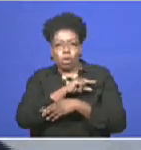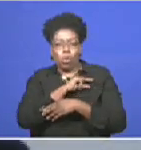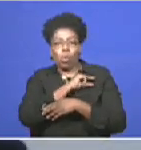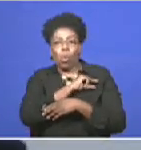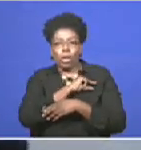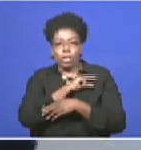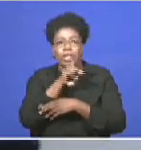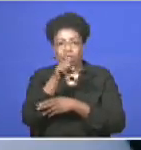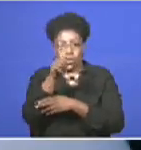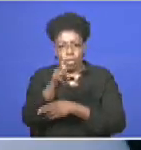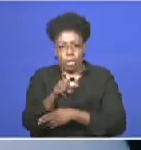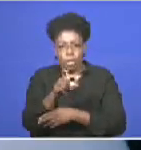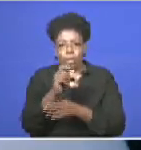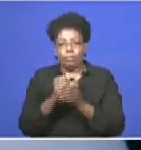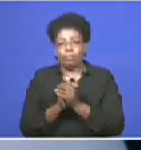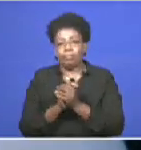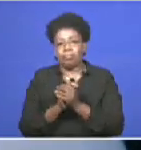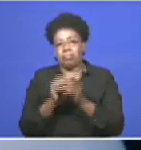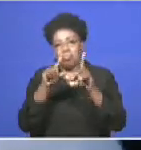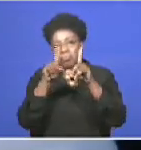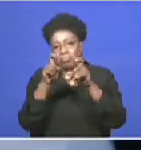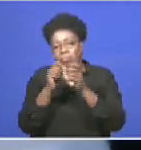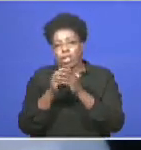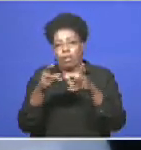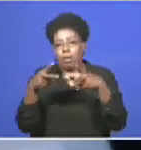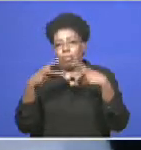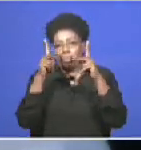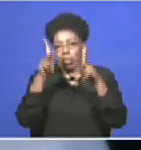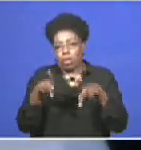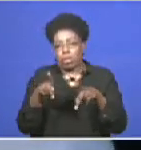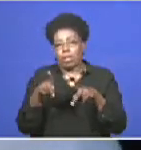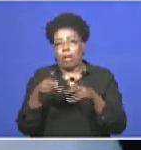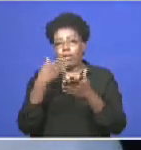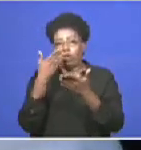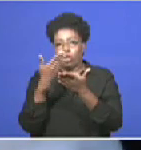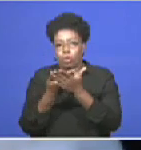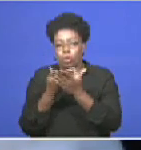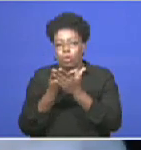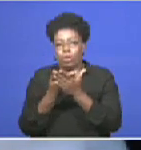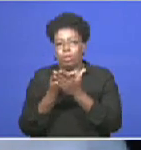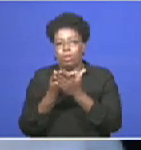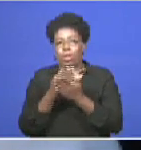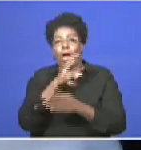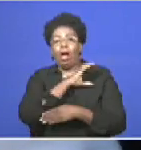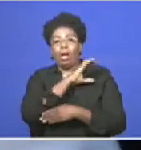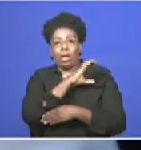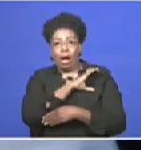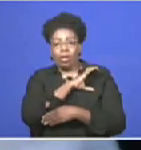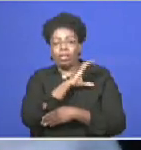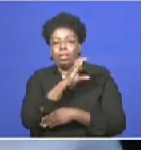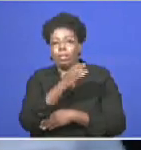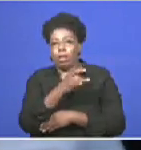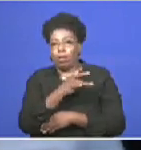possess. As someone who has good moral character, compassion,